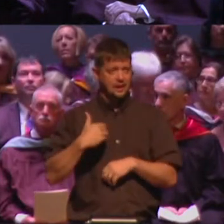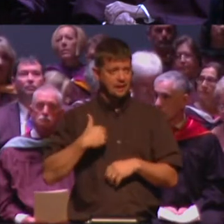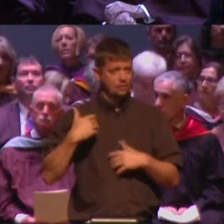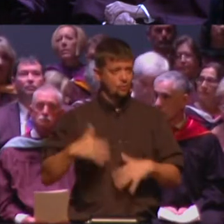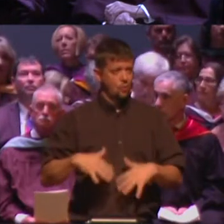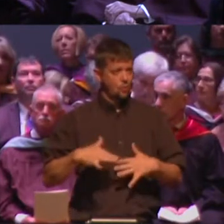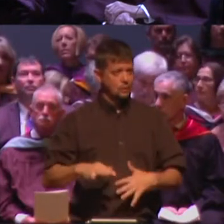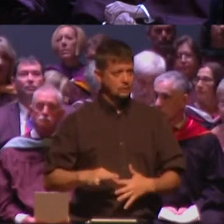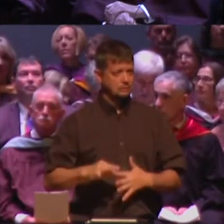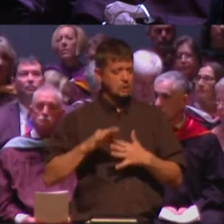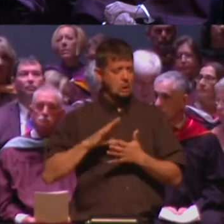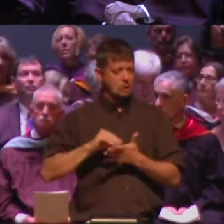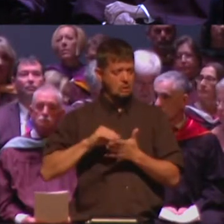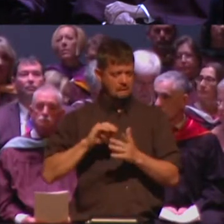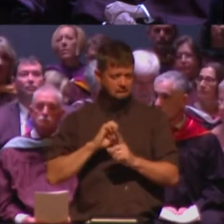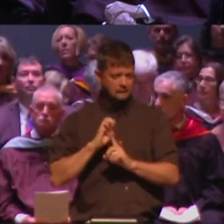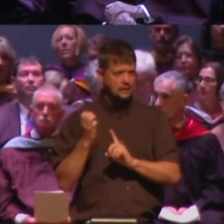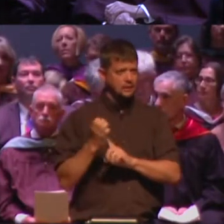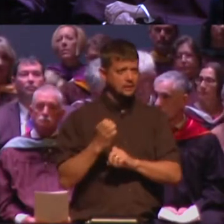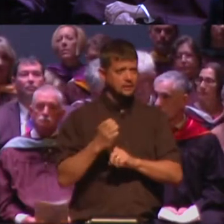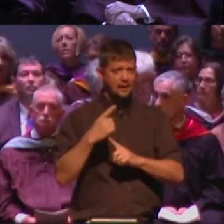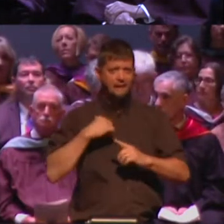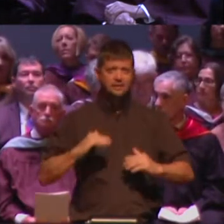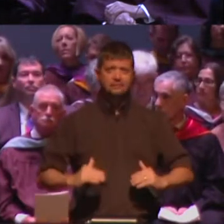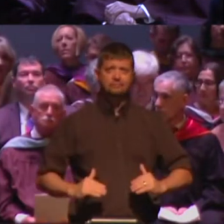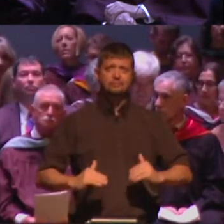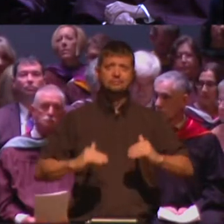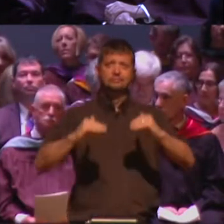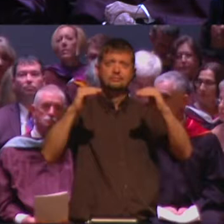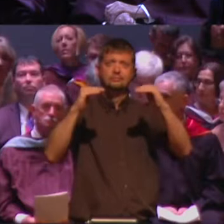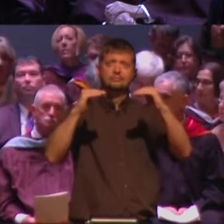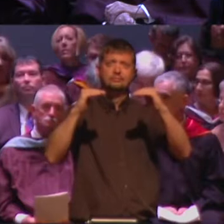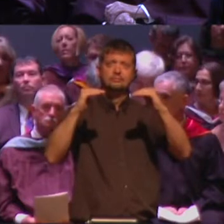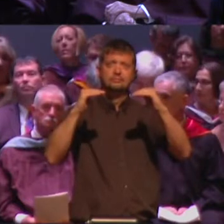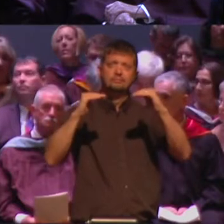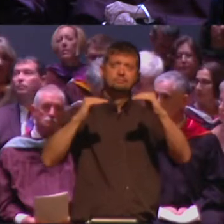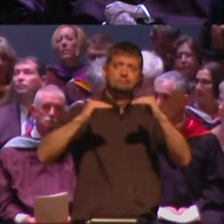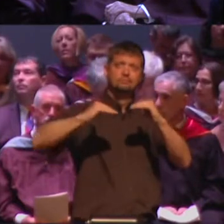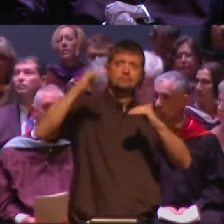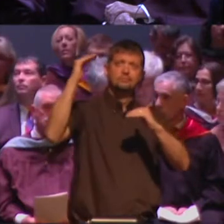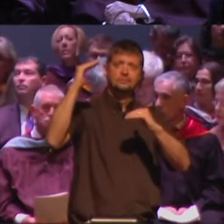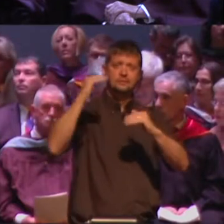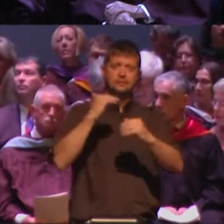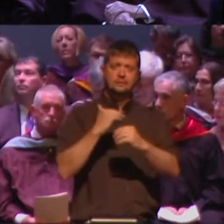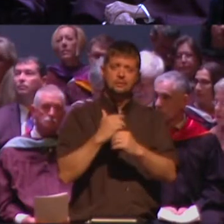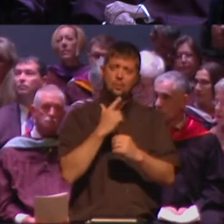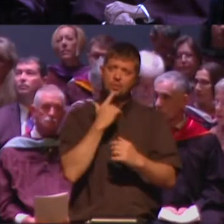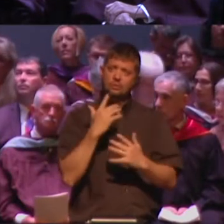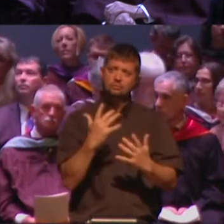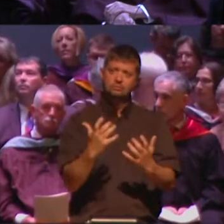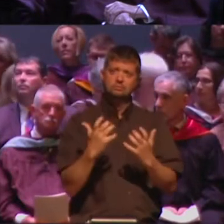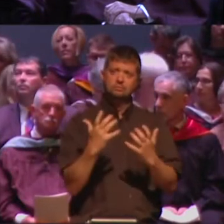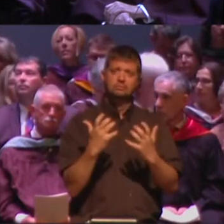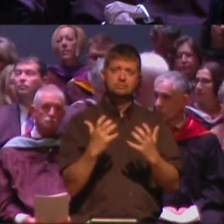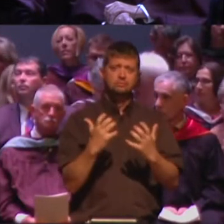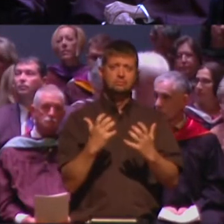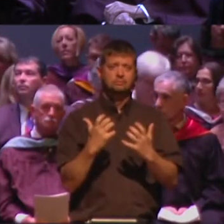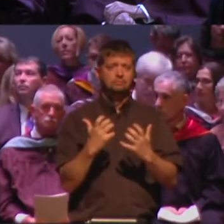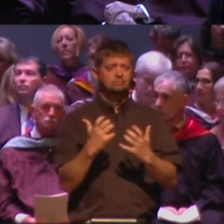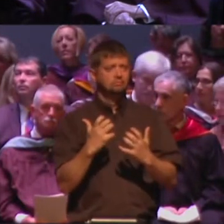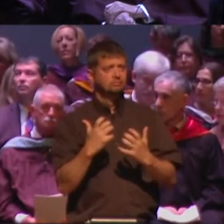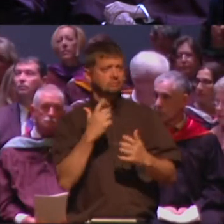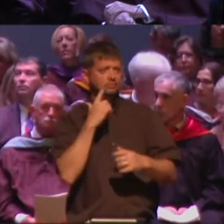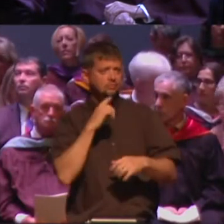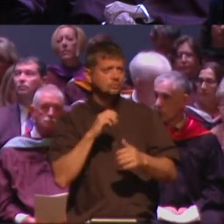for students, reaching high standards of success, passion for instruction, and devotion to